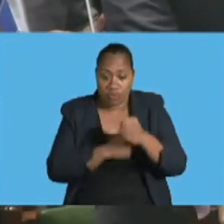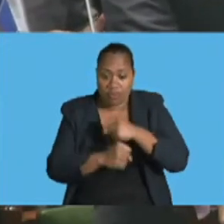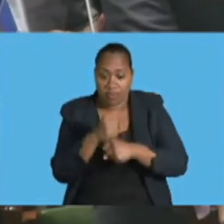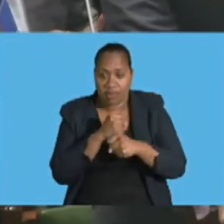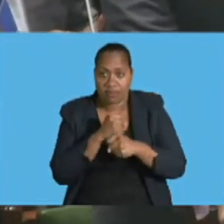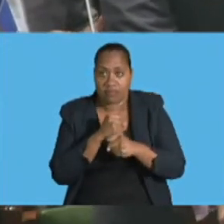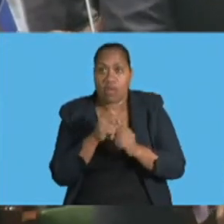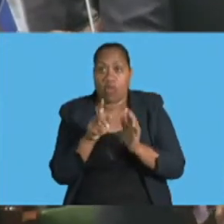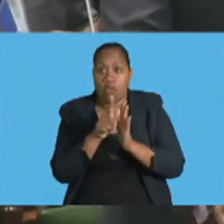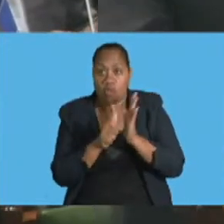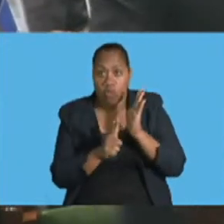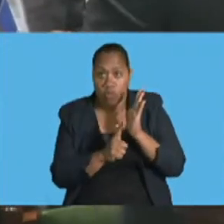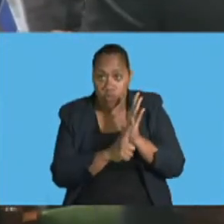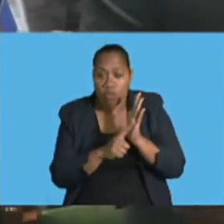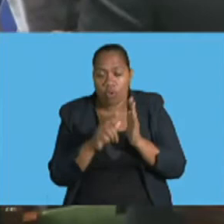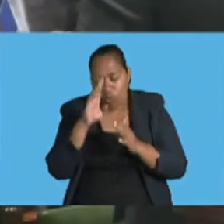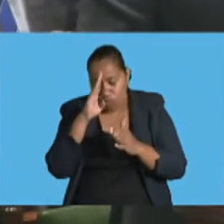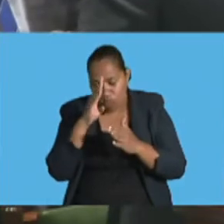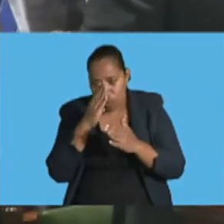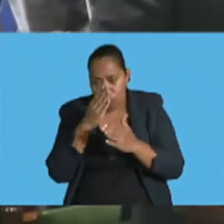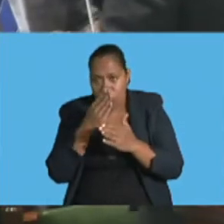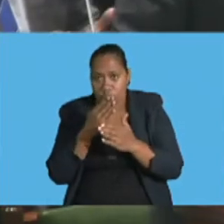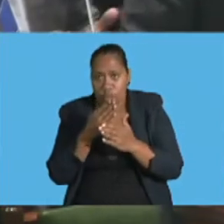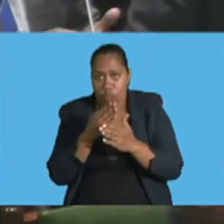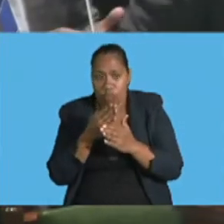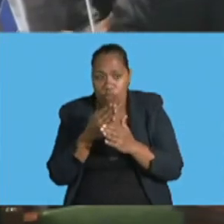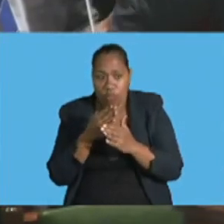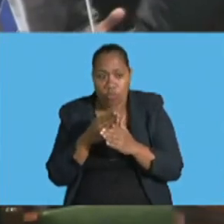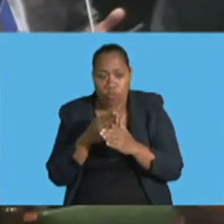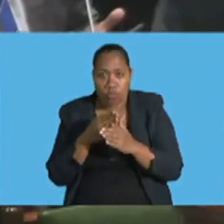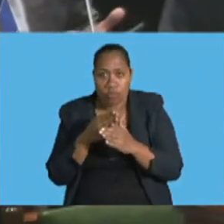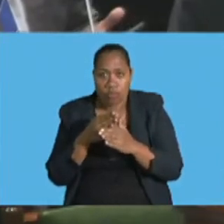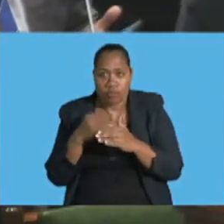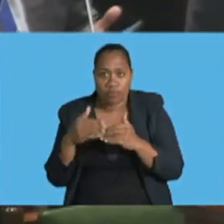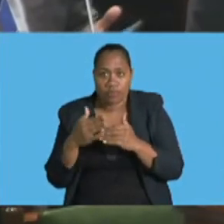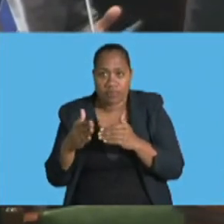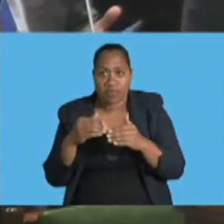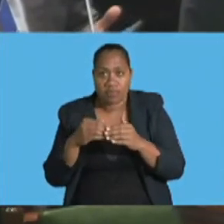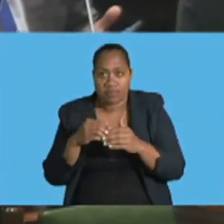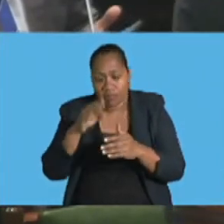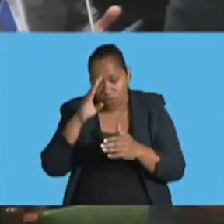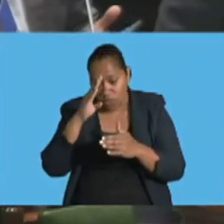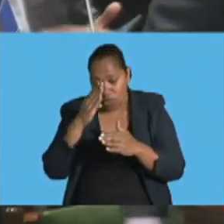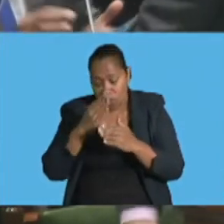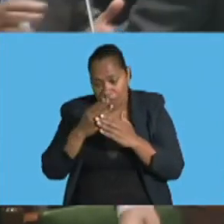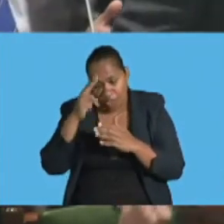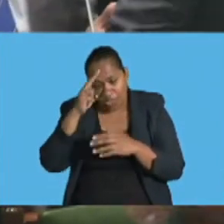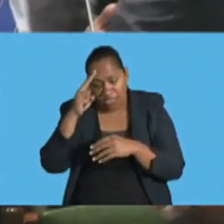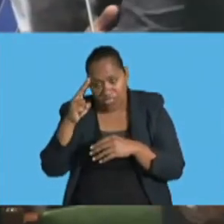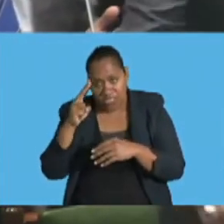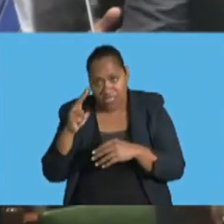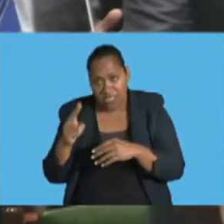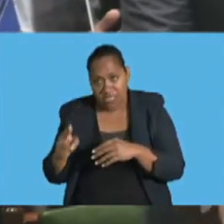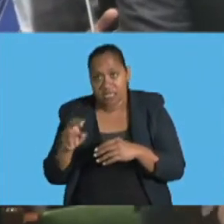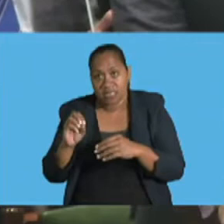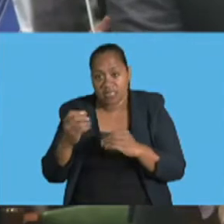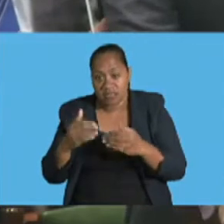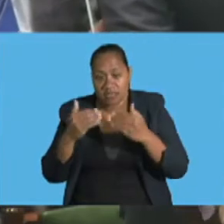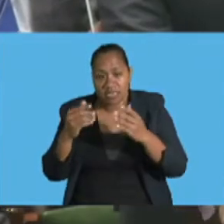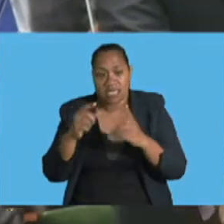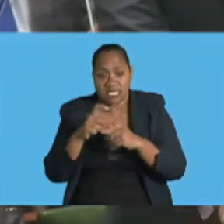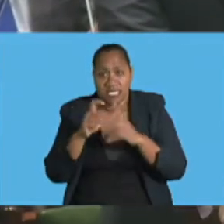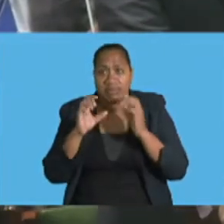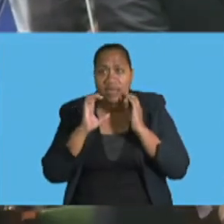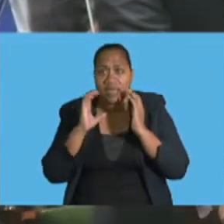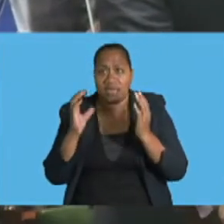year. We hope that other nations will of course emulate it. Some of its provisions have already been announced in the budget, including